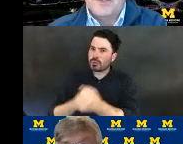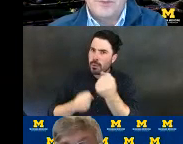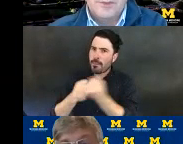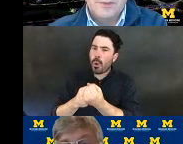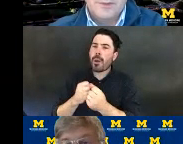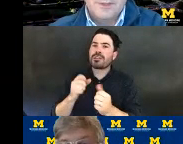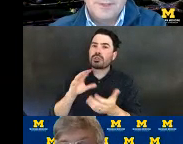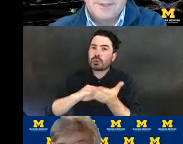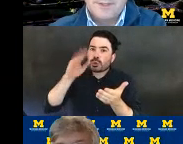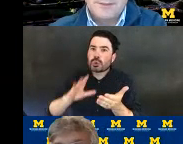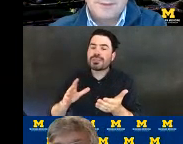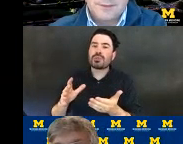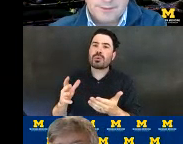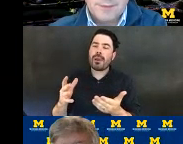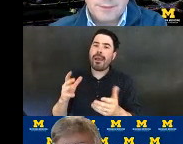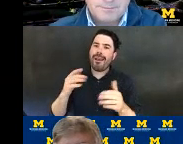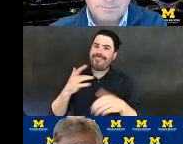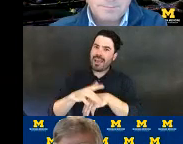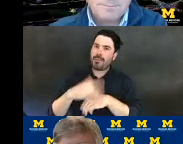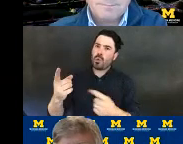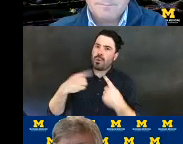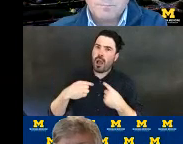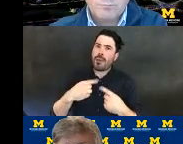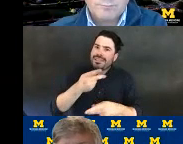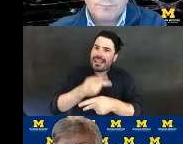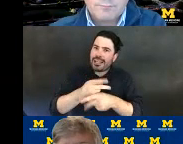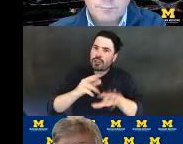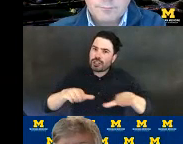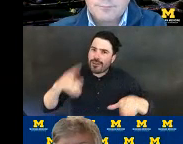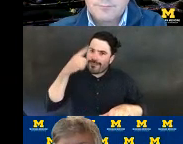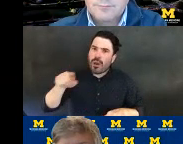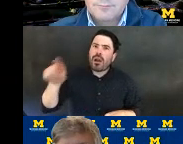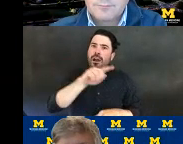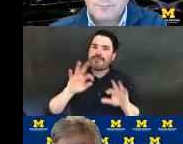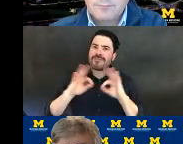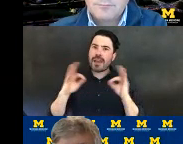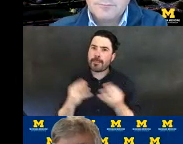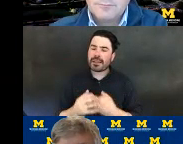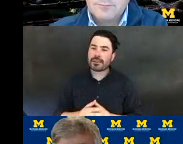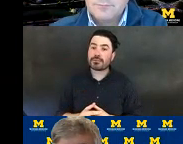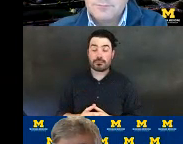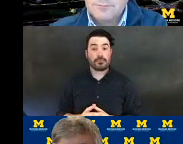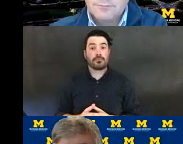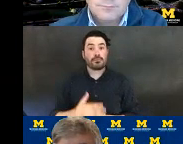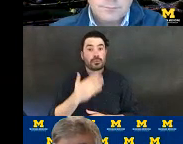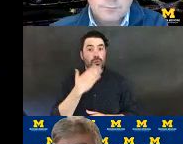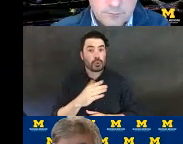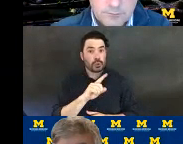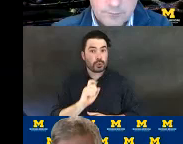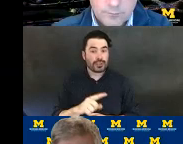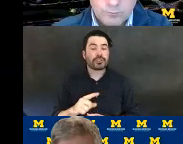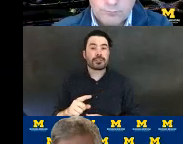A good question, a complicated question. We have been in communication with the dean of the